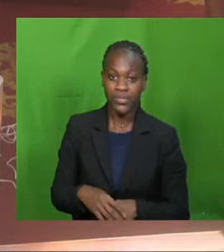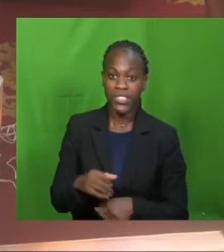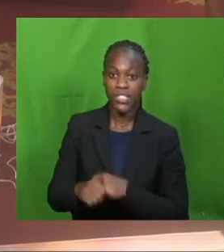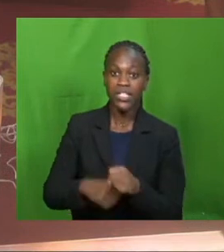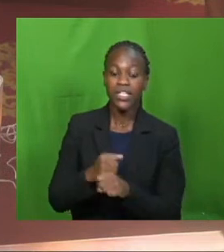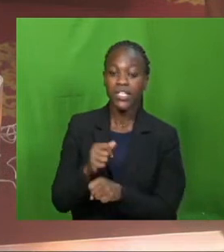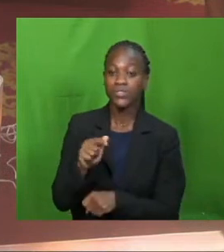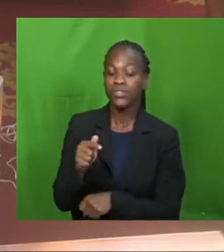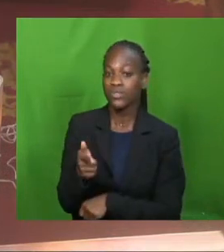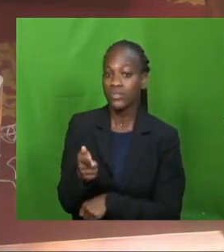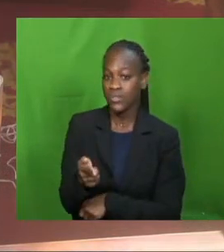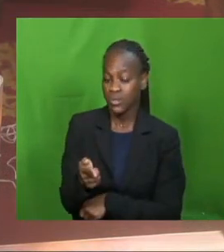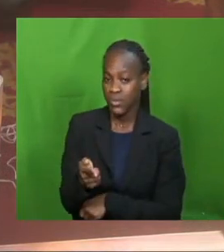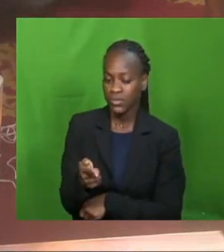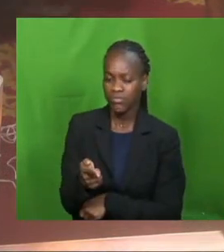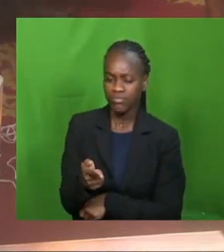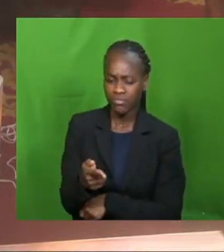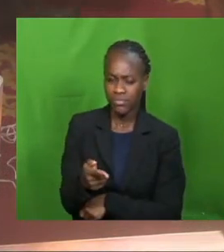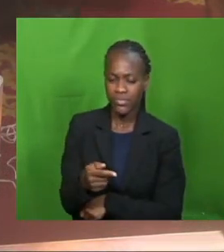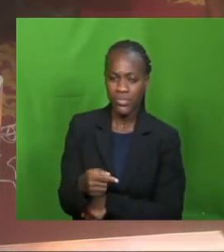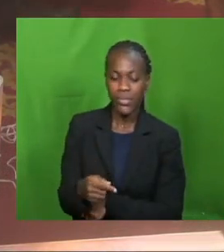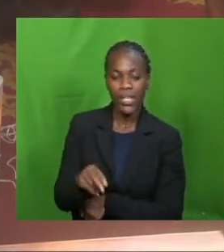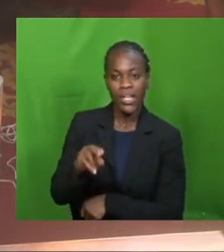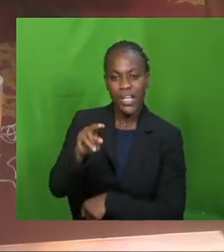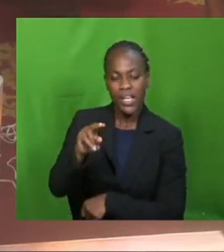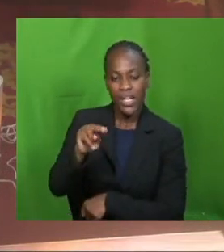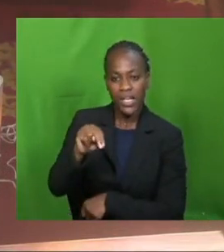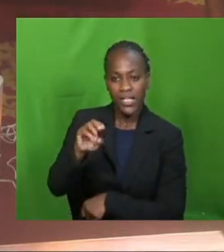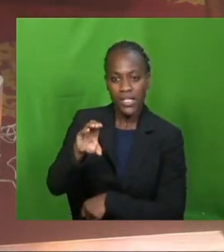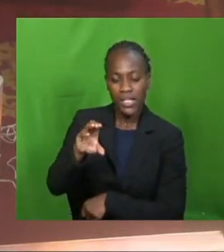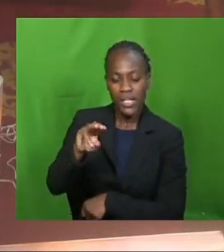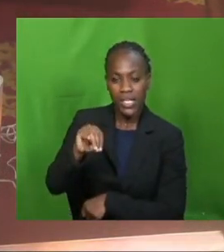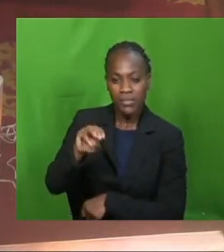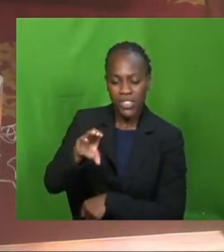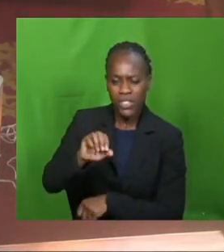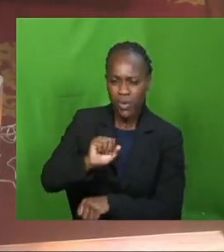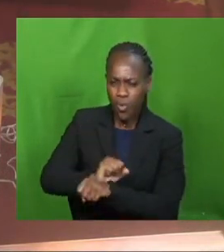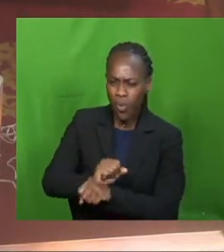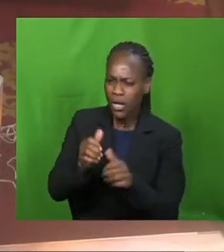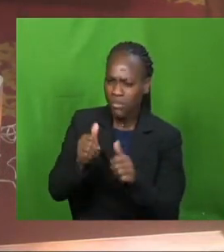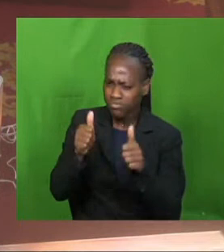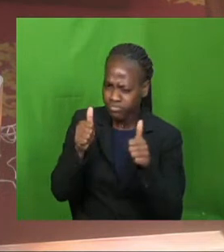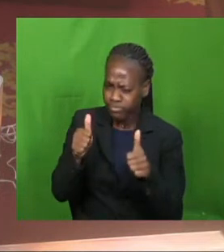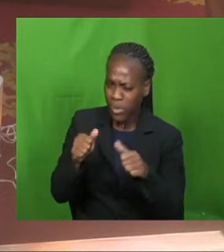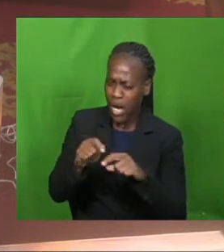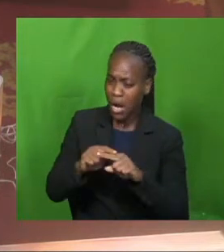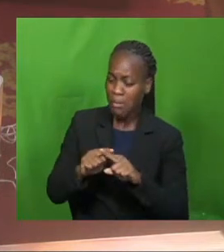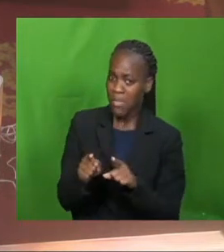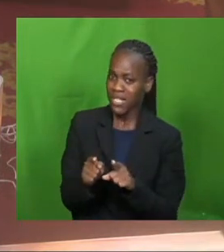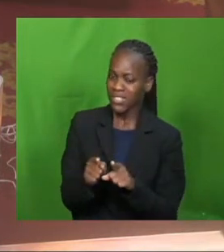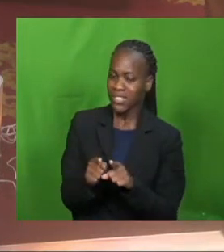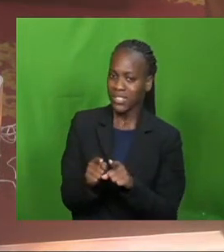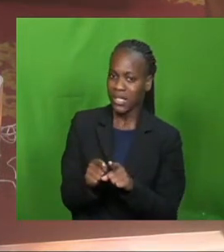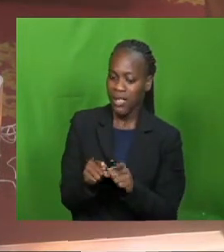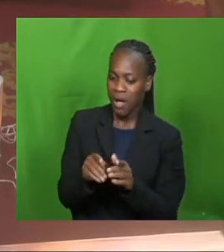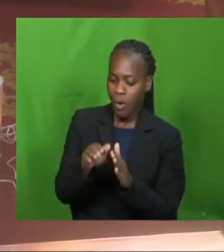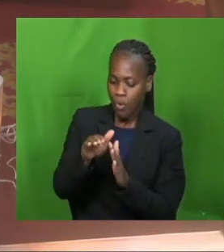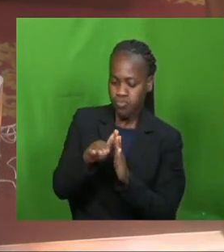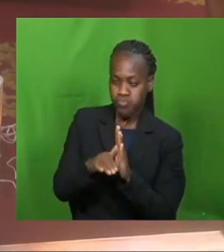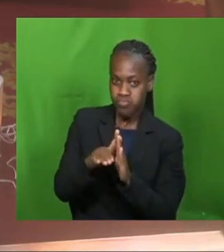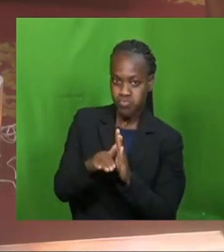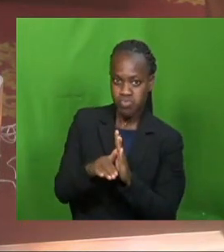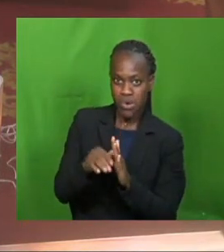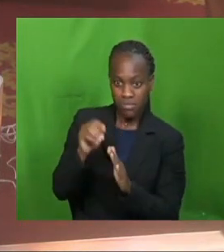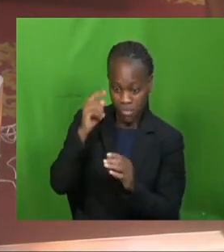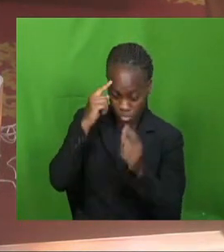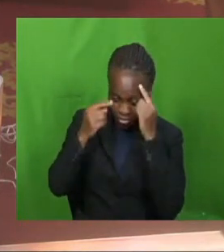well, their efforts have been challenged mainly because of a lack of financial and technical resources. This has affected the pace at which they